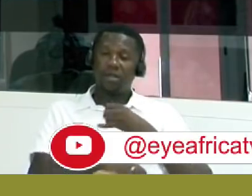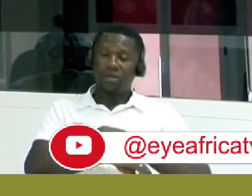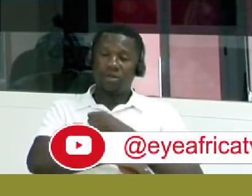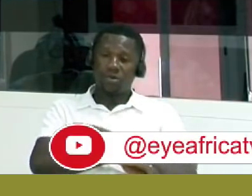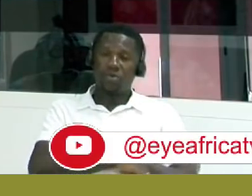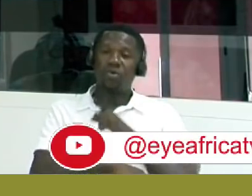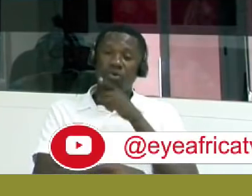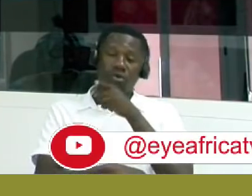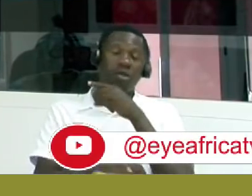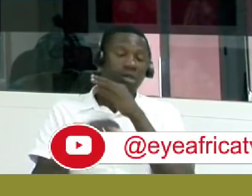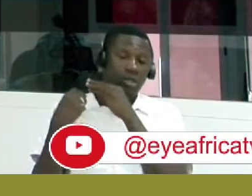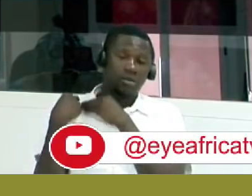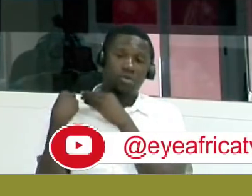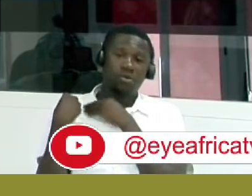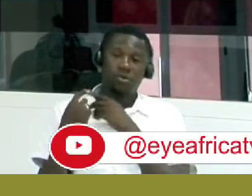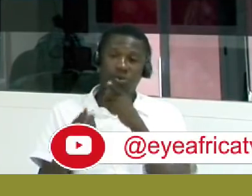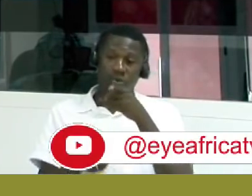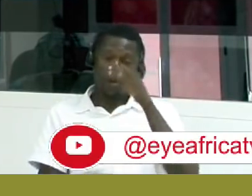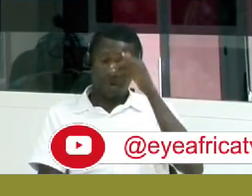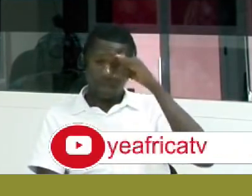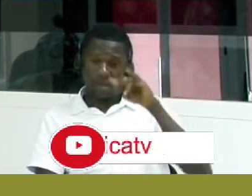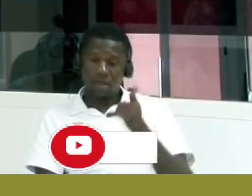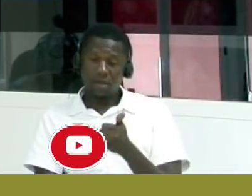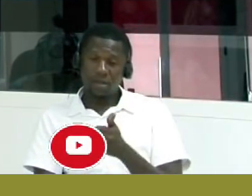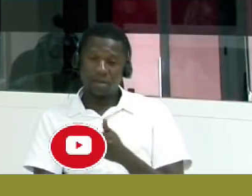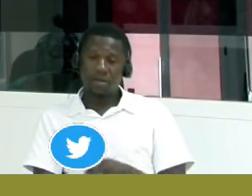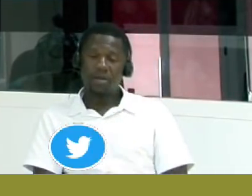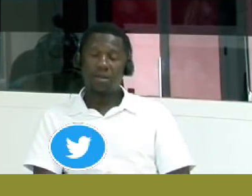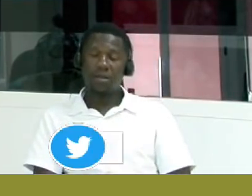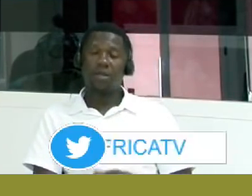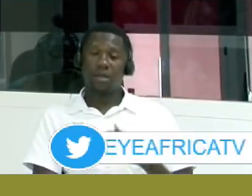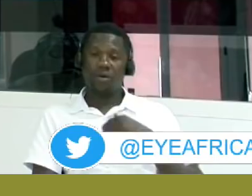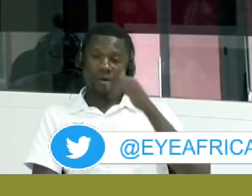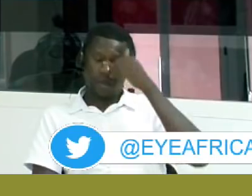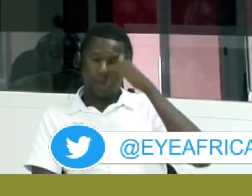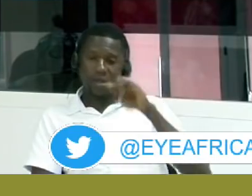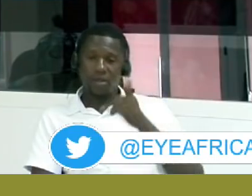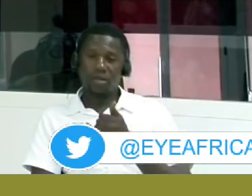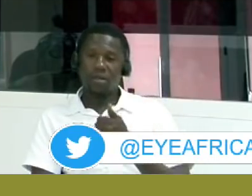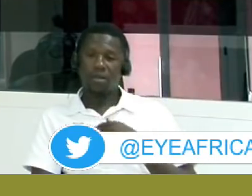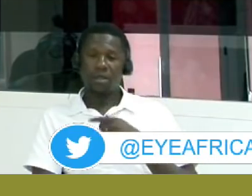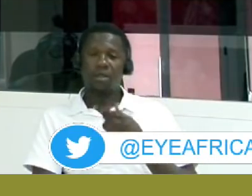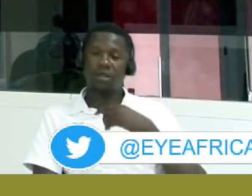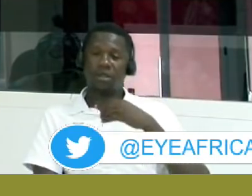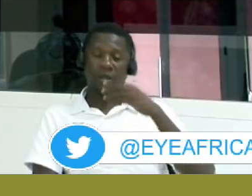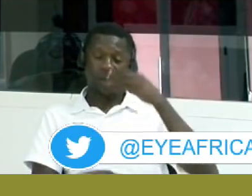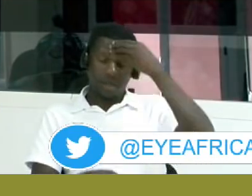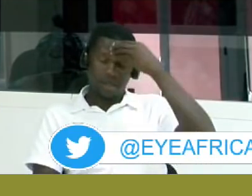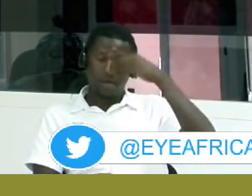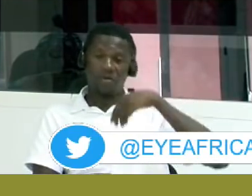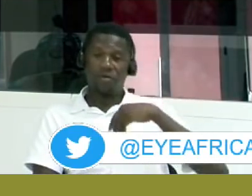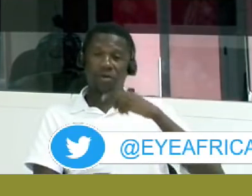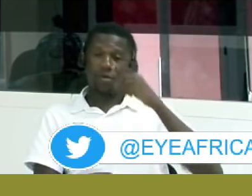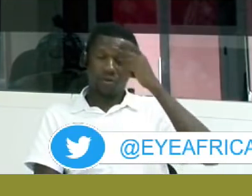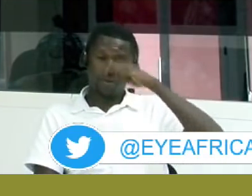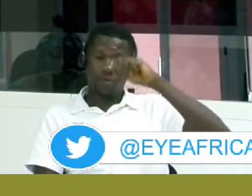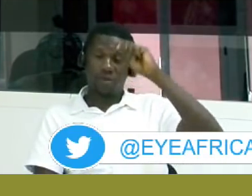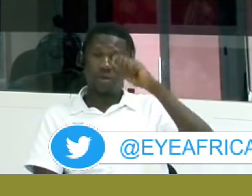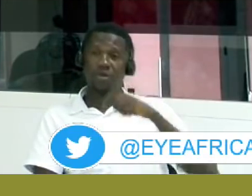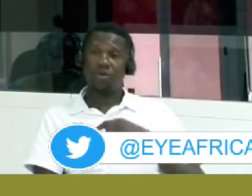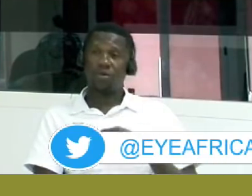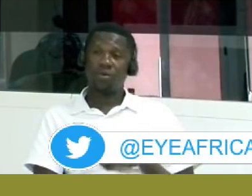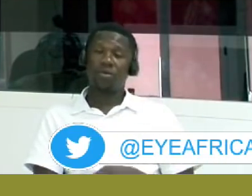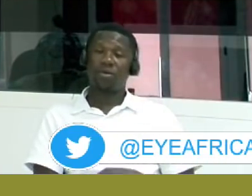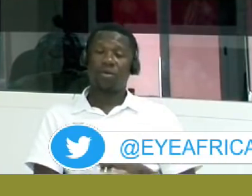responsible. Wouldn't you agree? I will agree that as the head of the police, yes, I have a responsibility. Well, you are appearing here as the head of